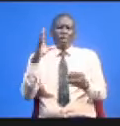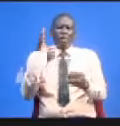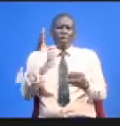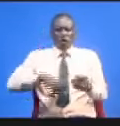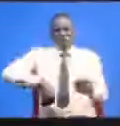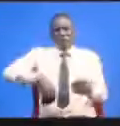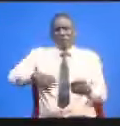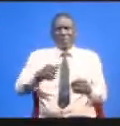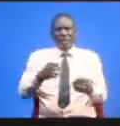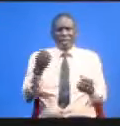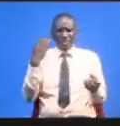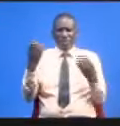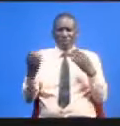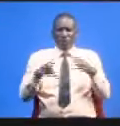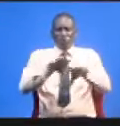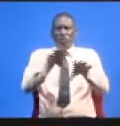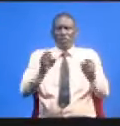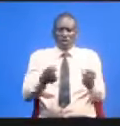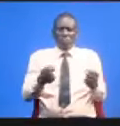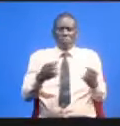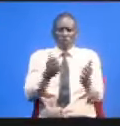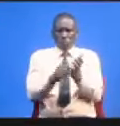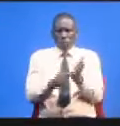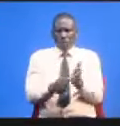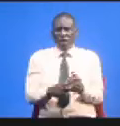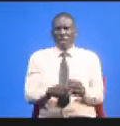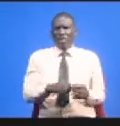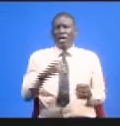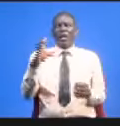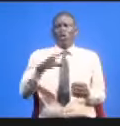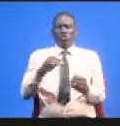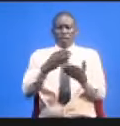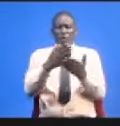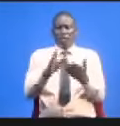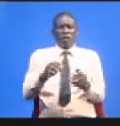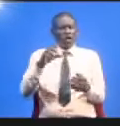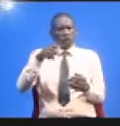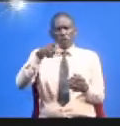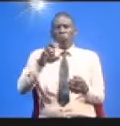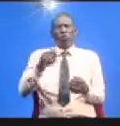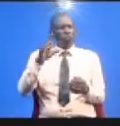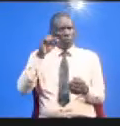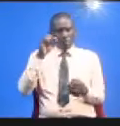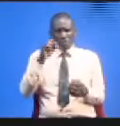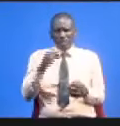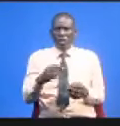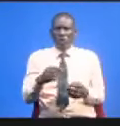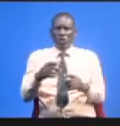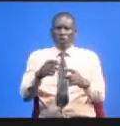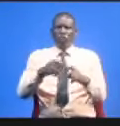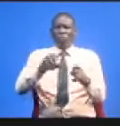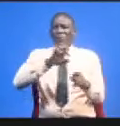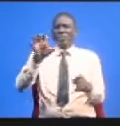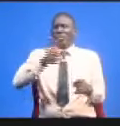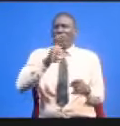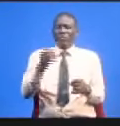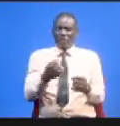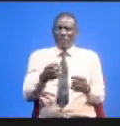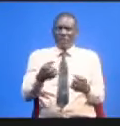of the system breakdown. The Kenya Revenue Customs Department at the Port of Mombasa. According to East Africa Tea